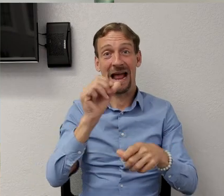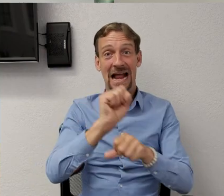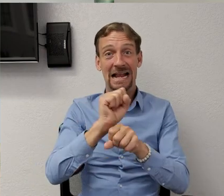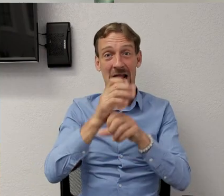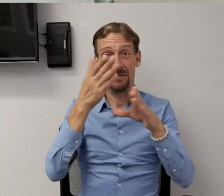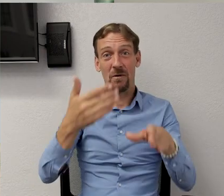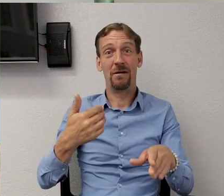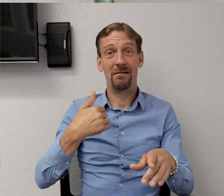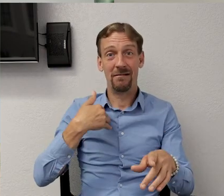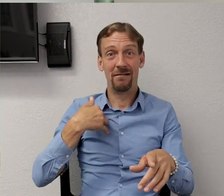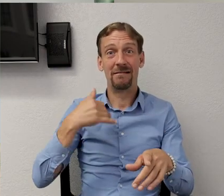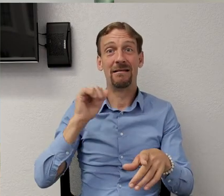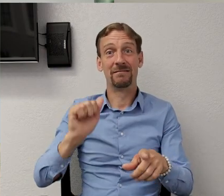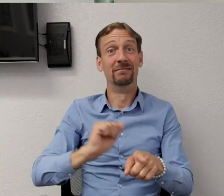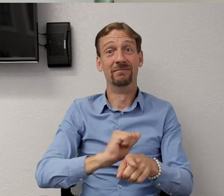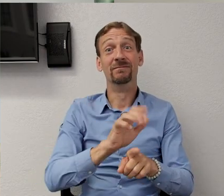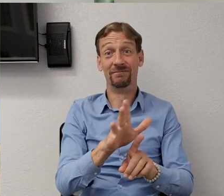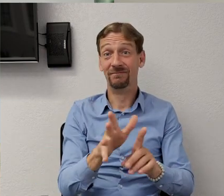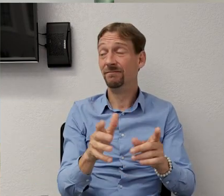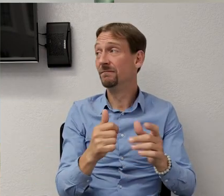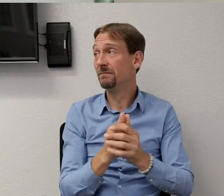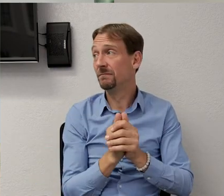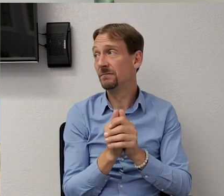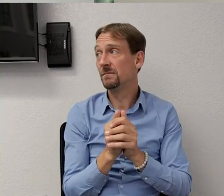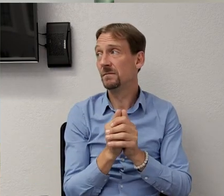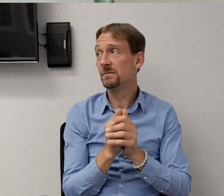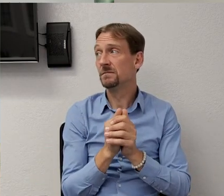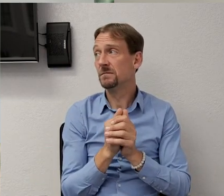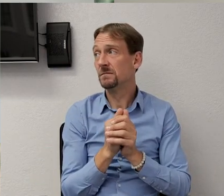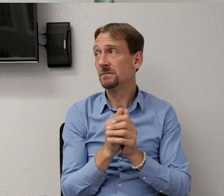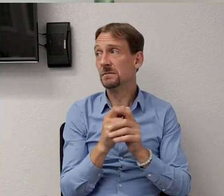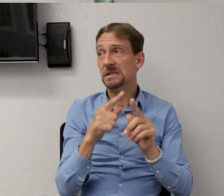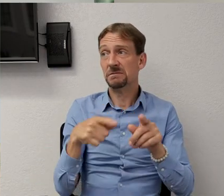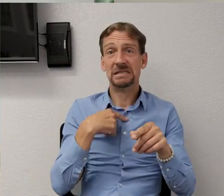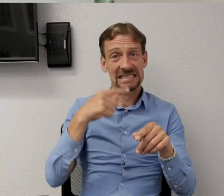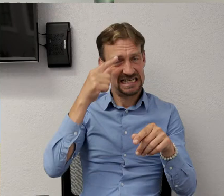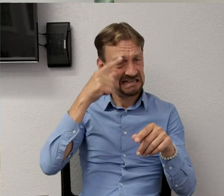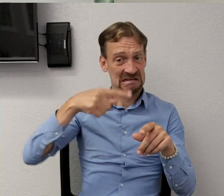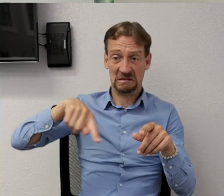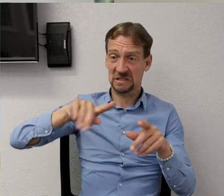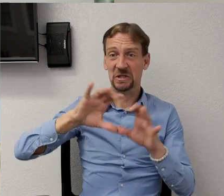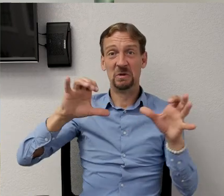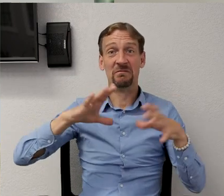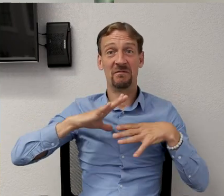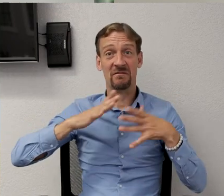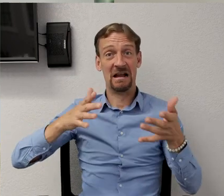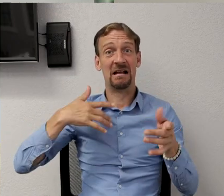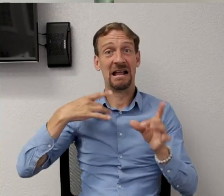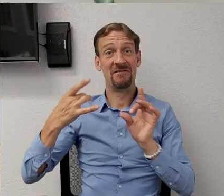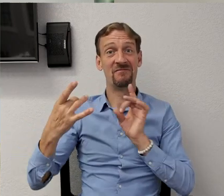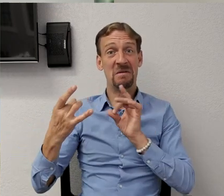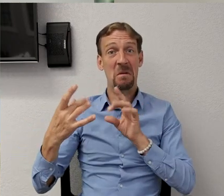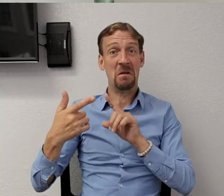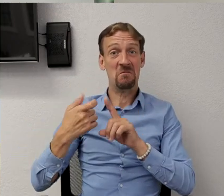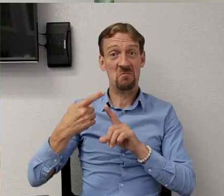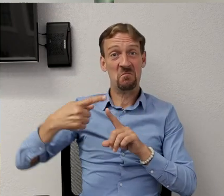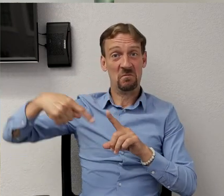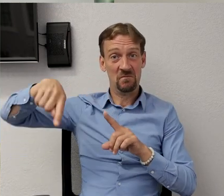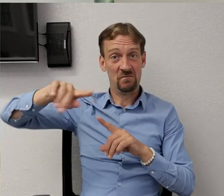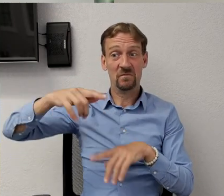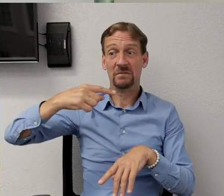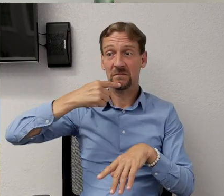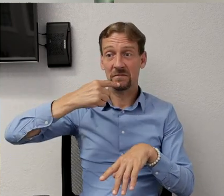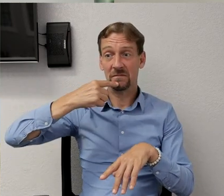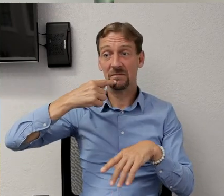have contracted the virus. But I think they're doing okay. Some of the feedback that we've got is they